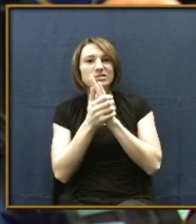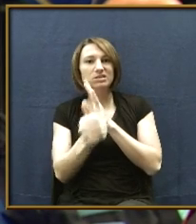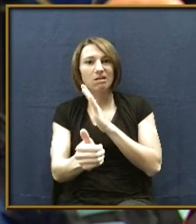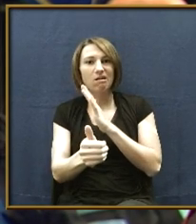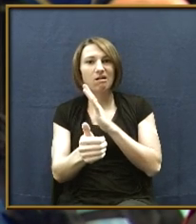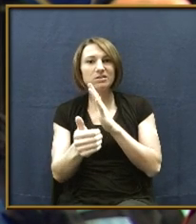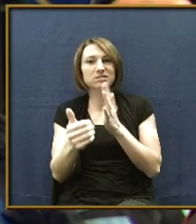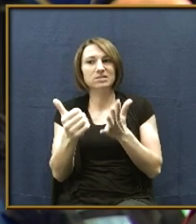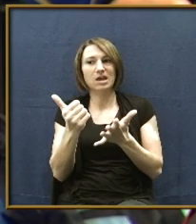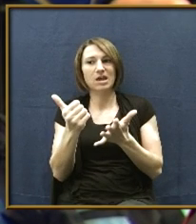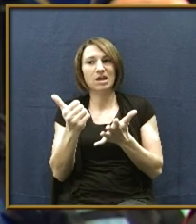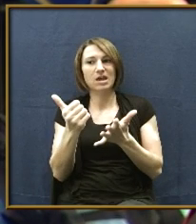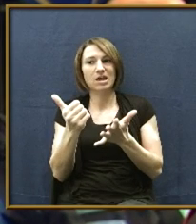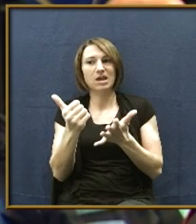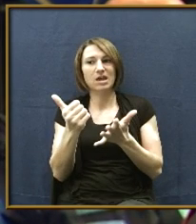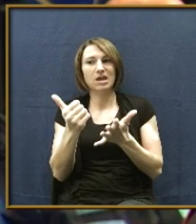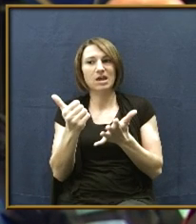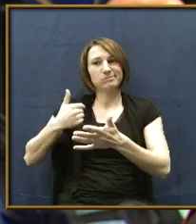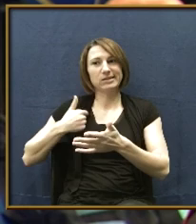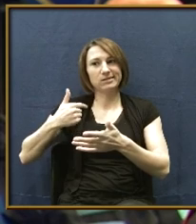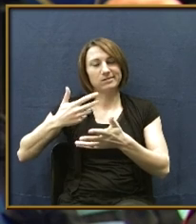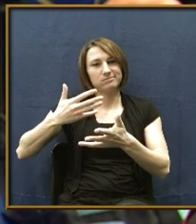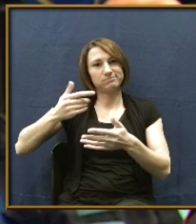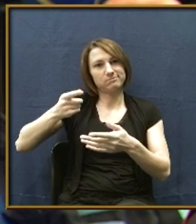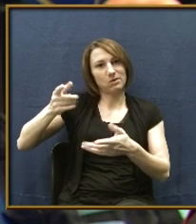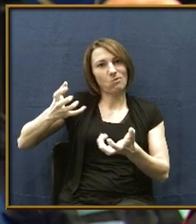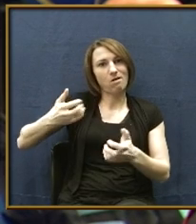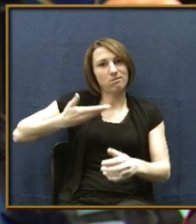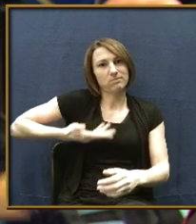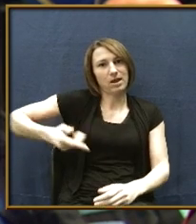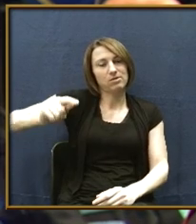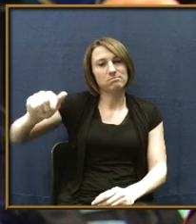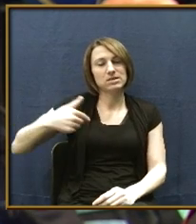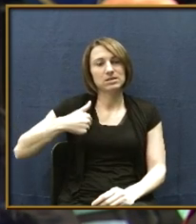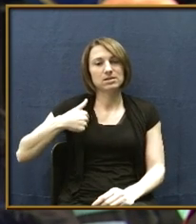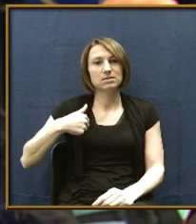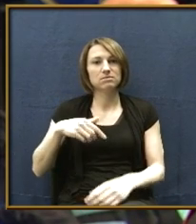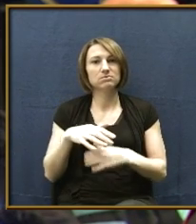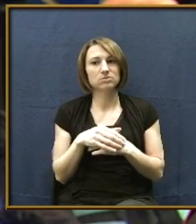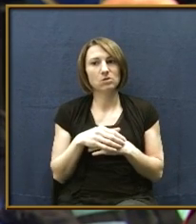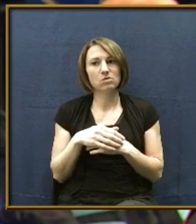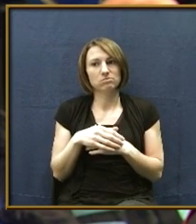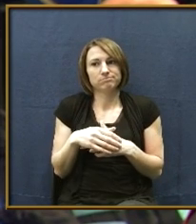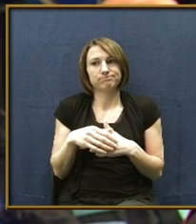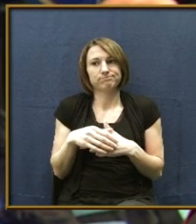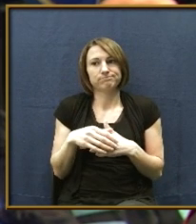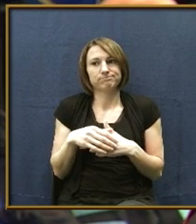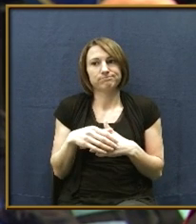even though it was just a snapshot, it helped me get a leg up on the competition.